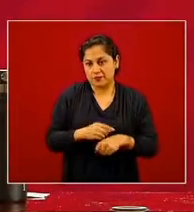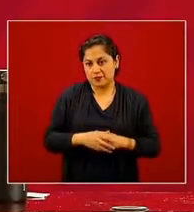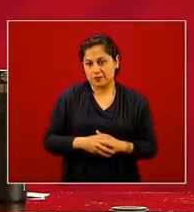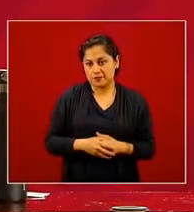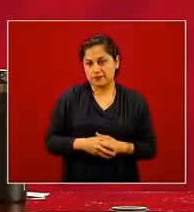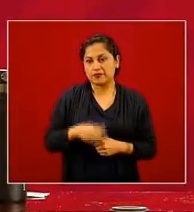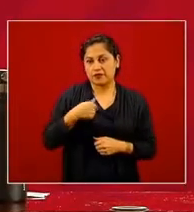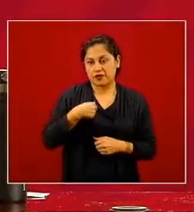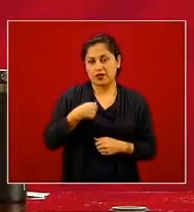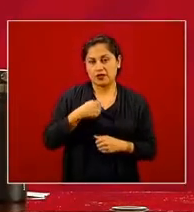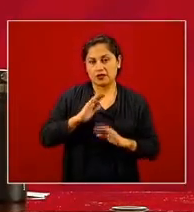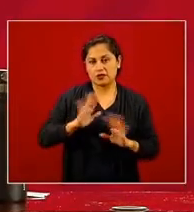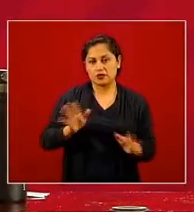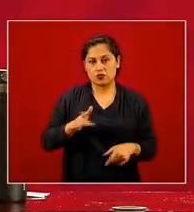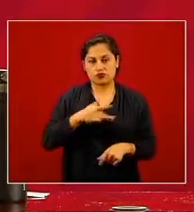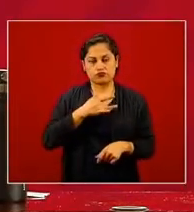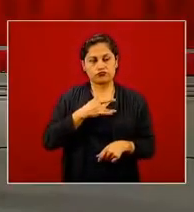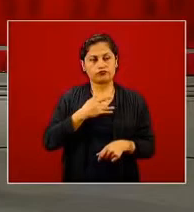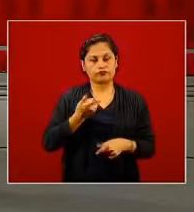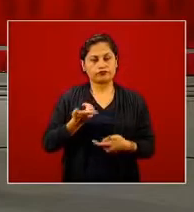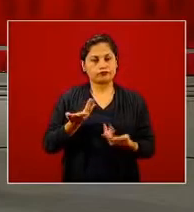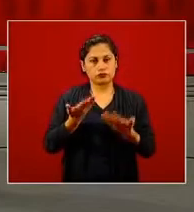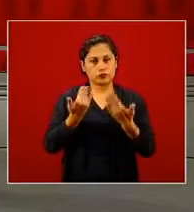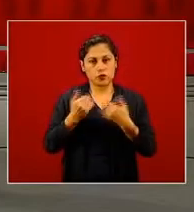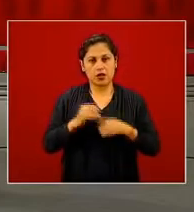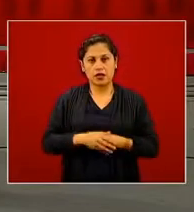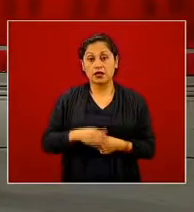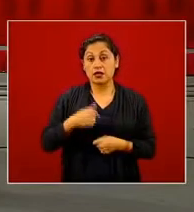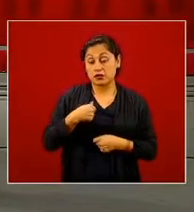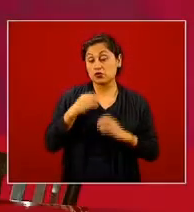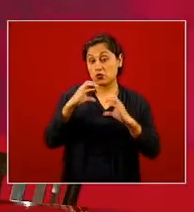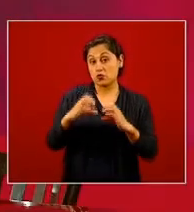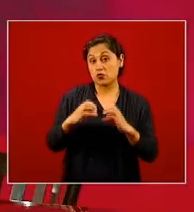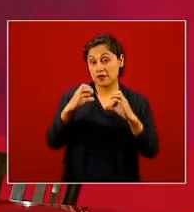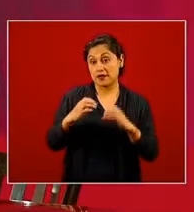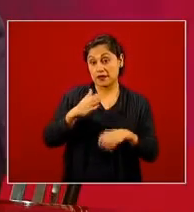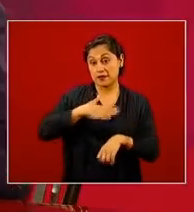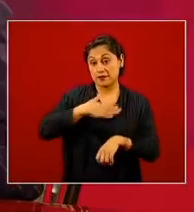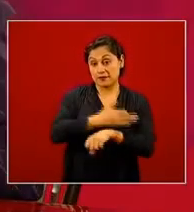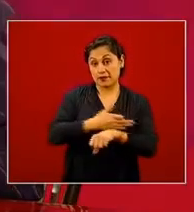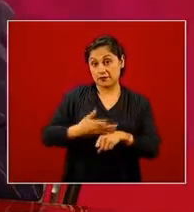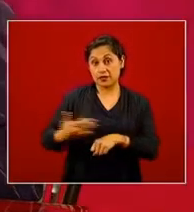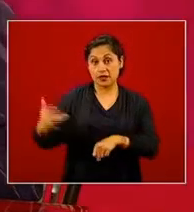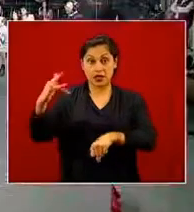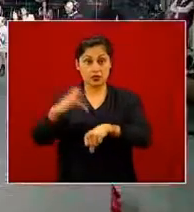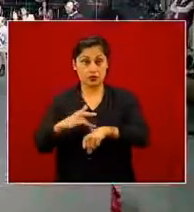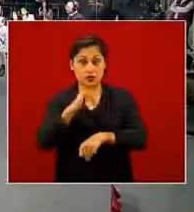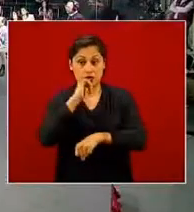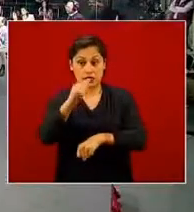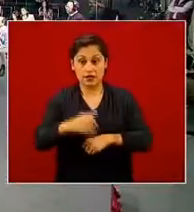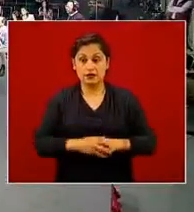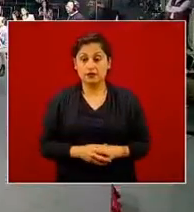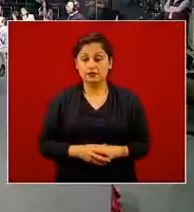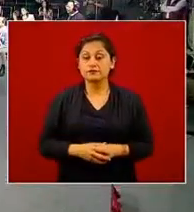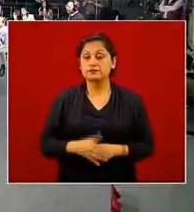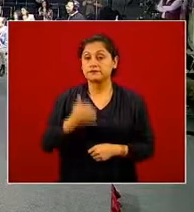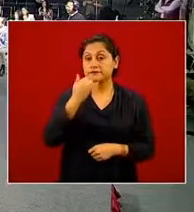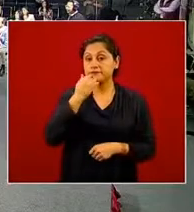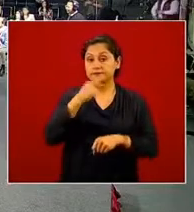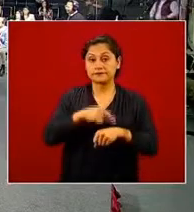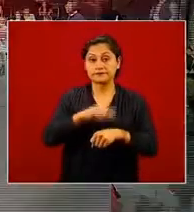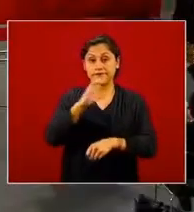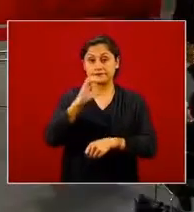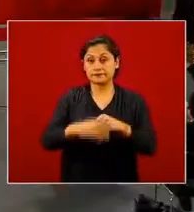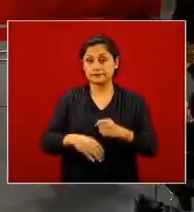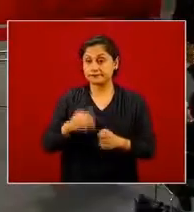Of course, I won't. I throw it away. I have no symptoms, so I am assuming that there's no transmission. There's no